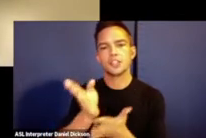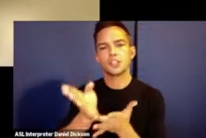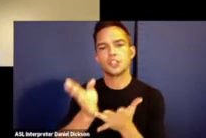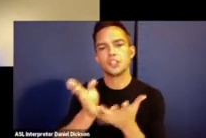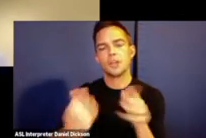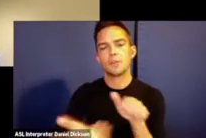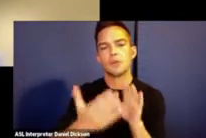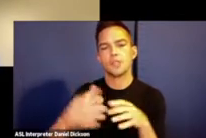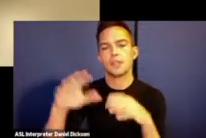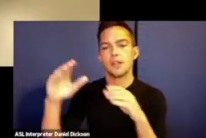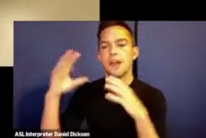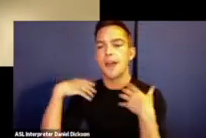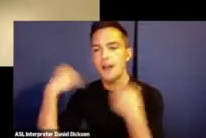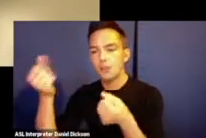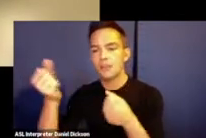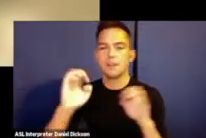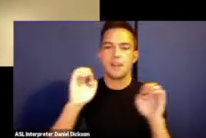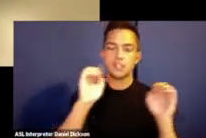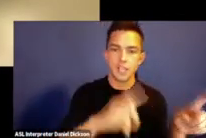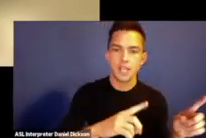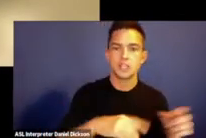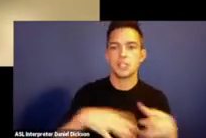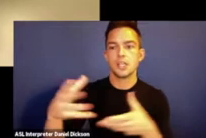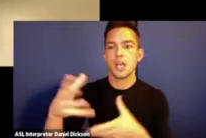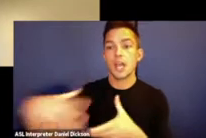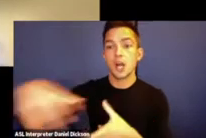to education, to